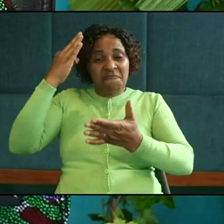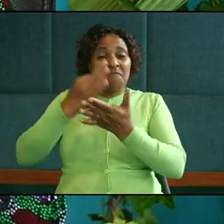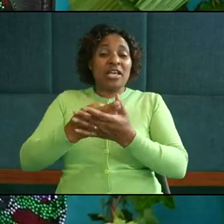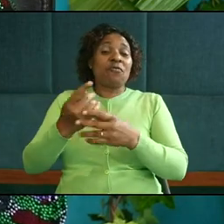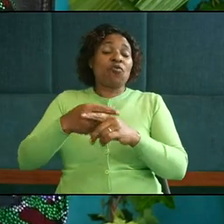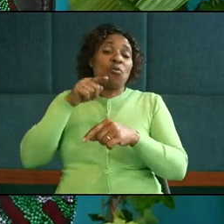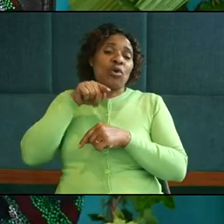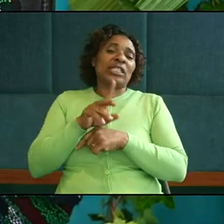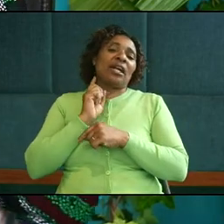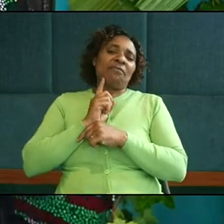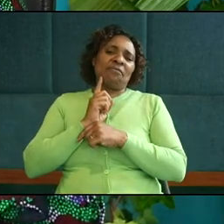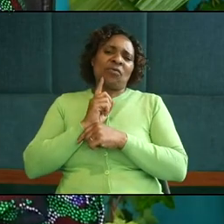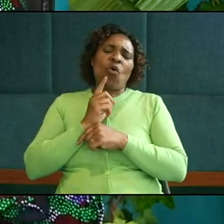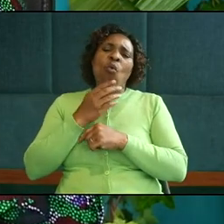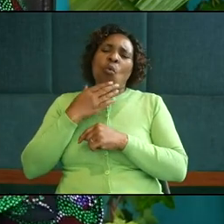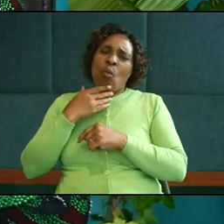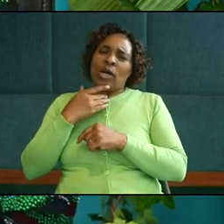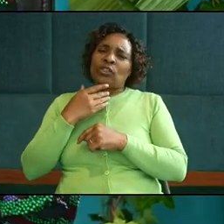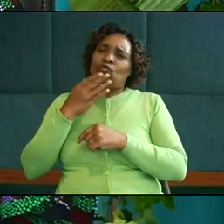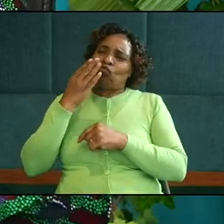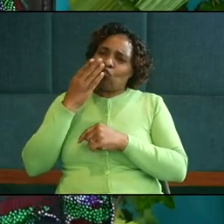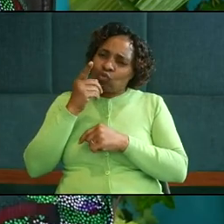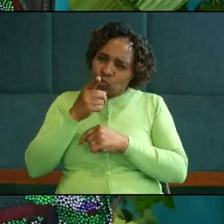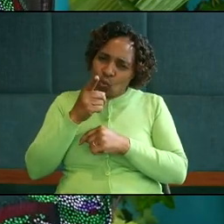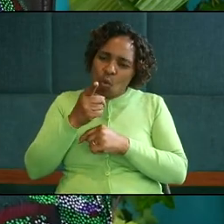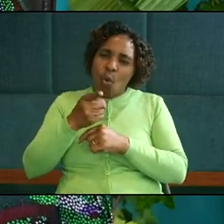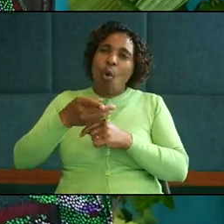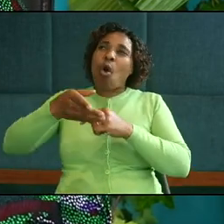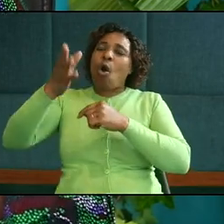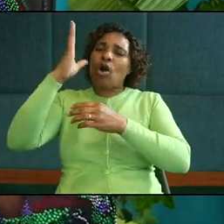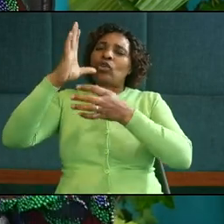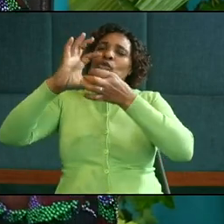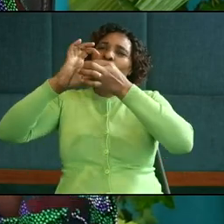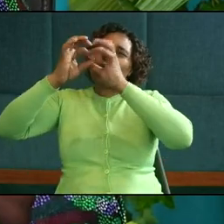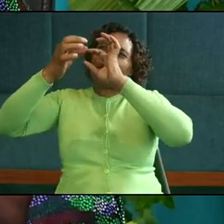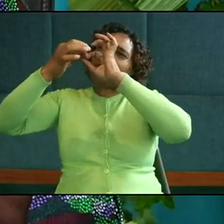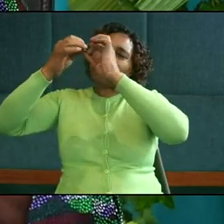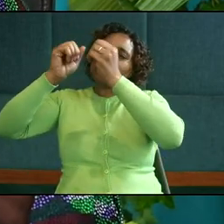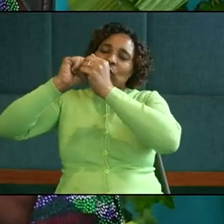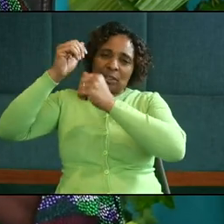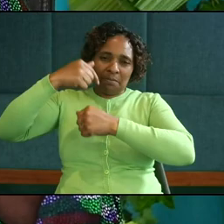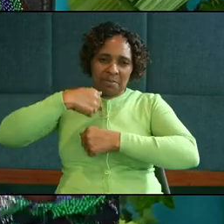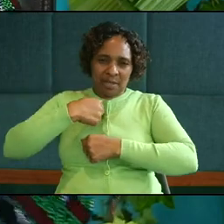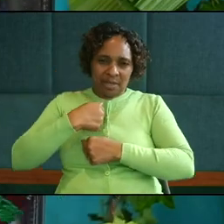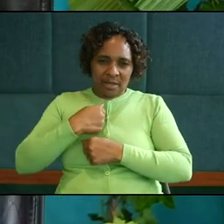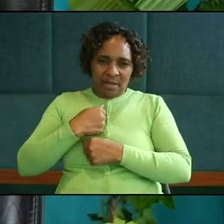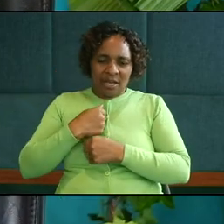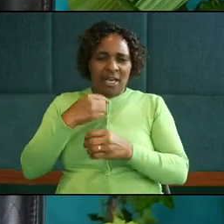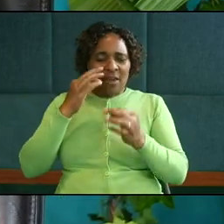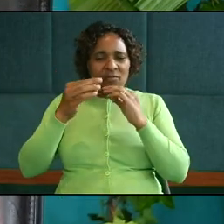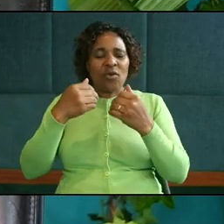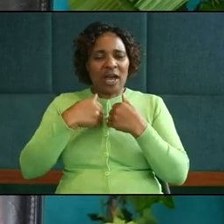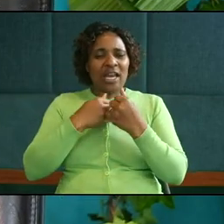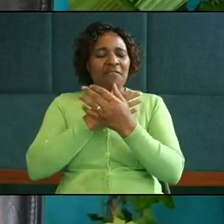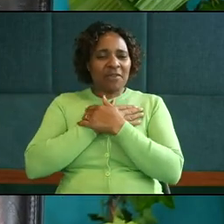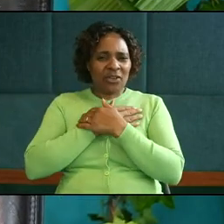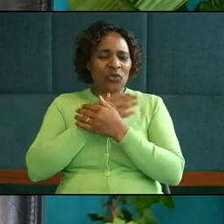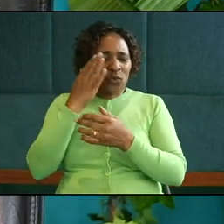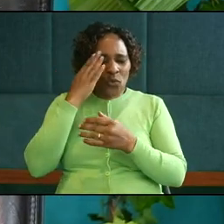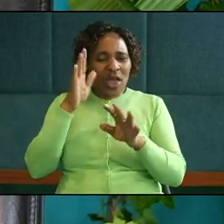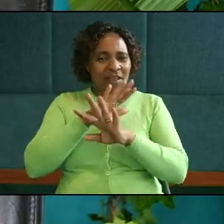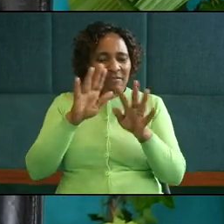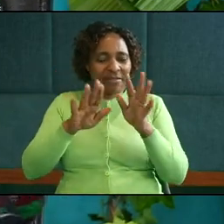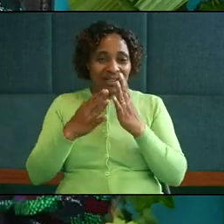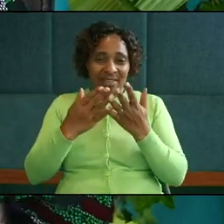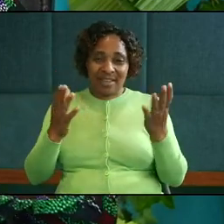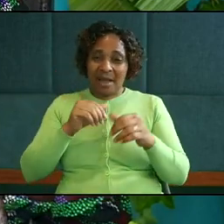that, like, you know what, I want you, God, to connect with me. I mean, just think about it. If you had a friend who knew everything